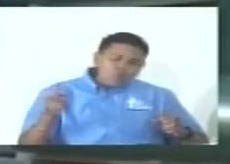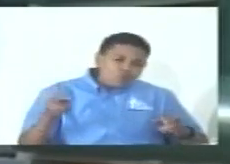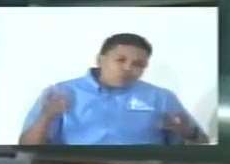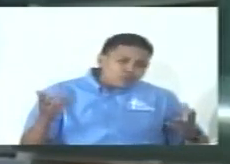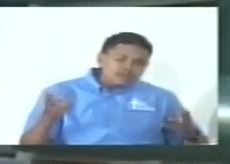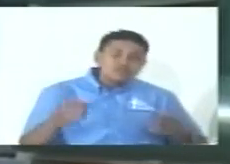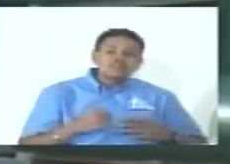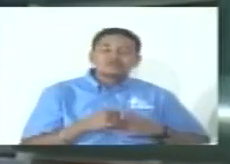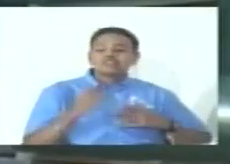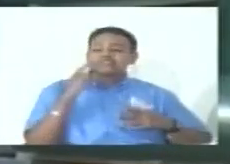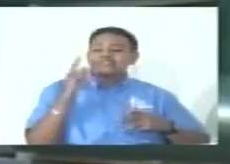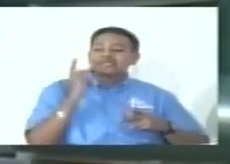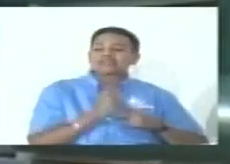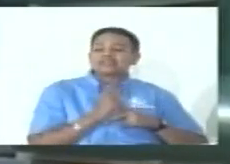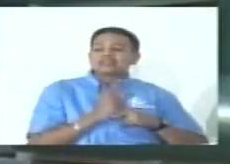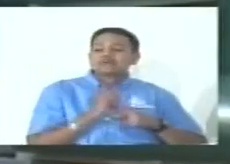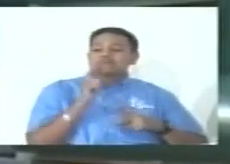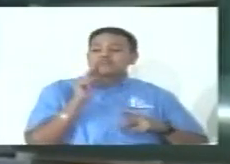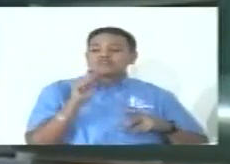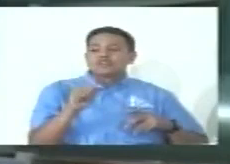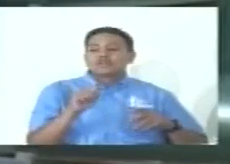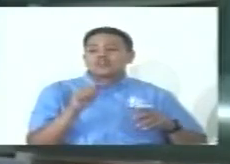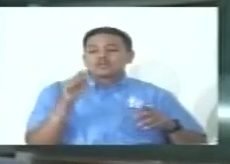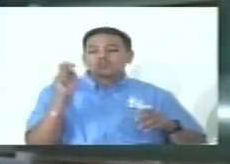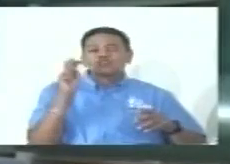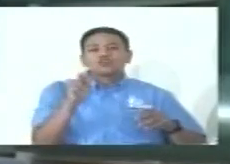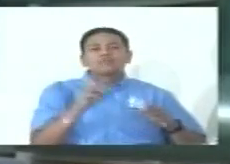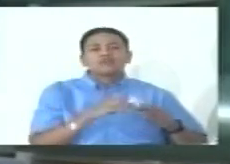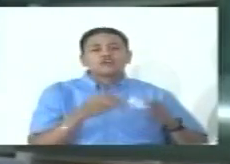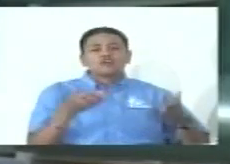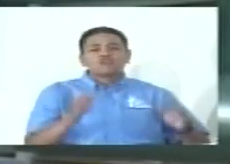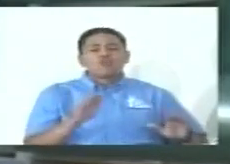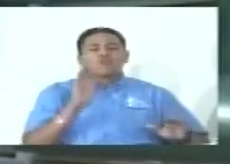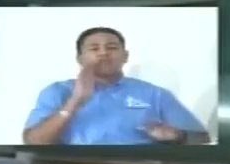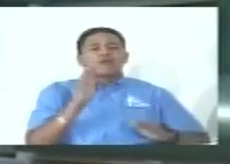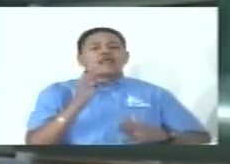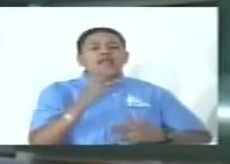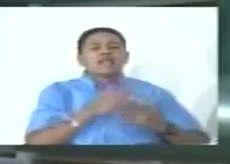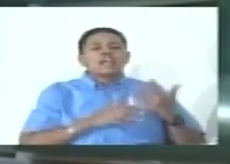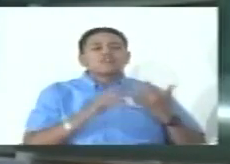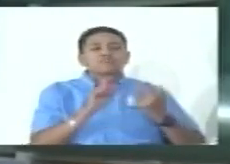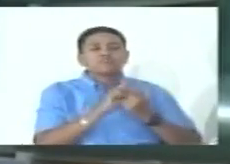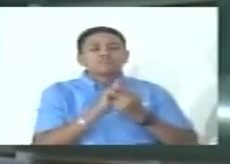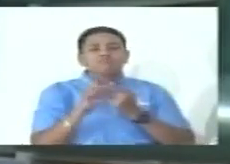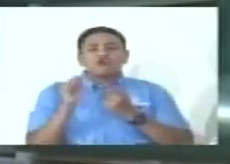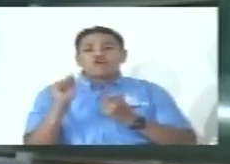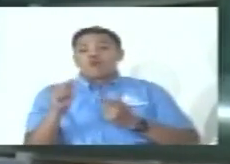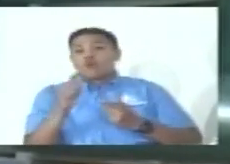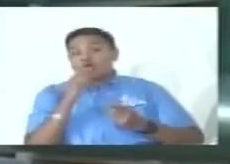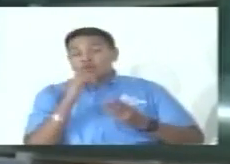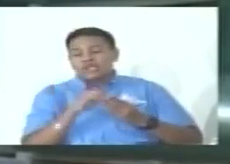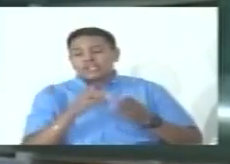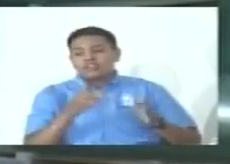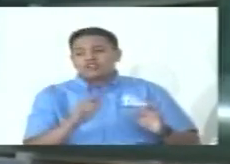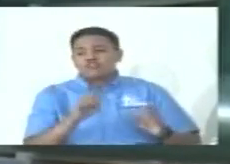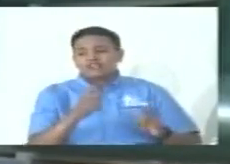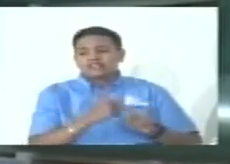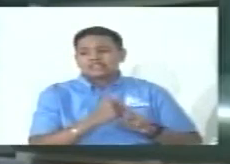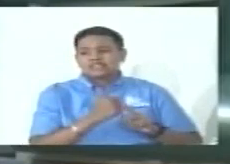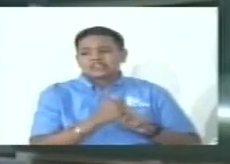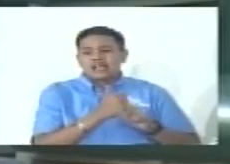was. He would come into a room and he would interact with everybody in that room. He was a